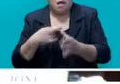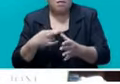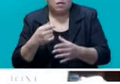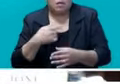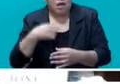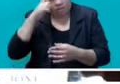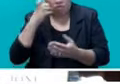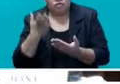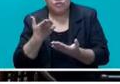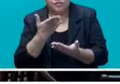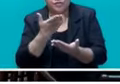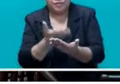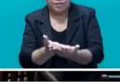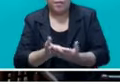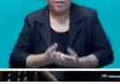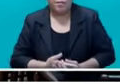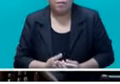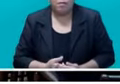sir. Is